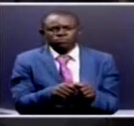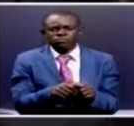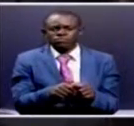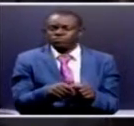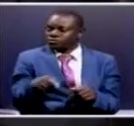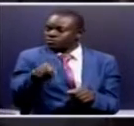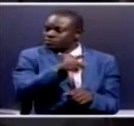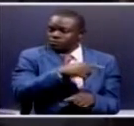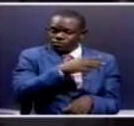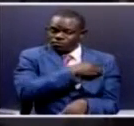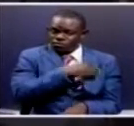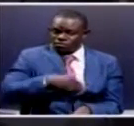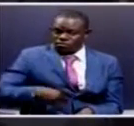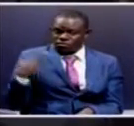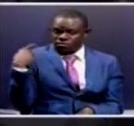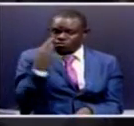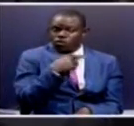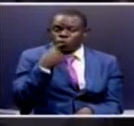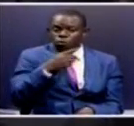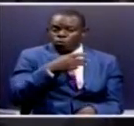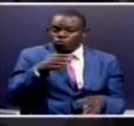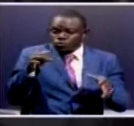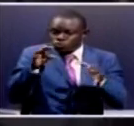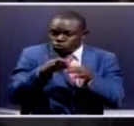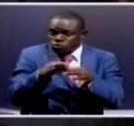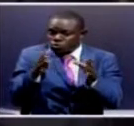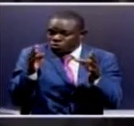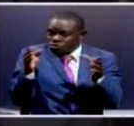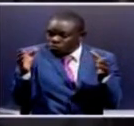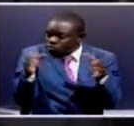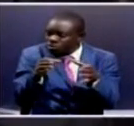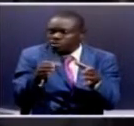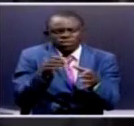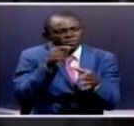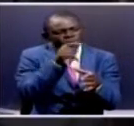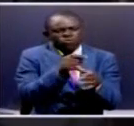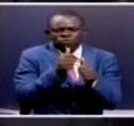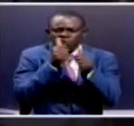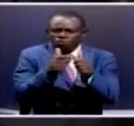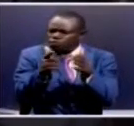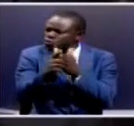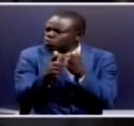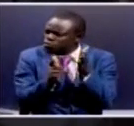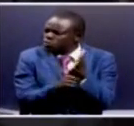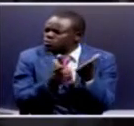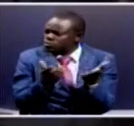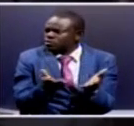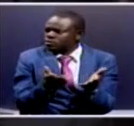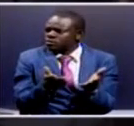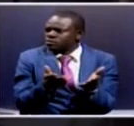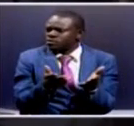forum. And I read a statement which said this is against the rules of natural justice. What natural justice? Whom are they